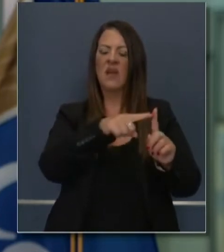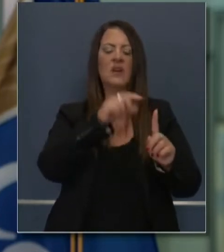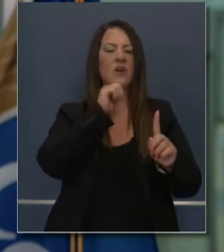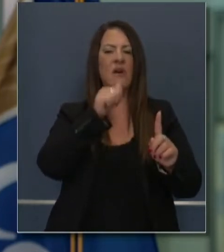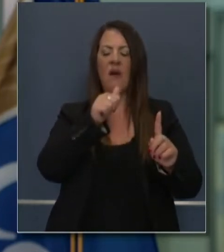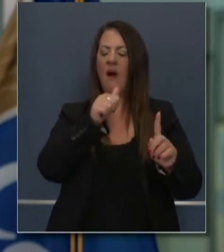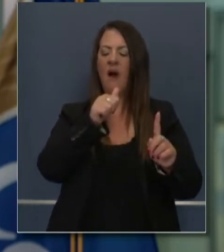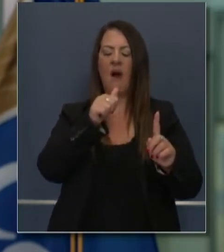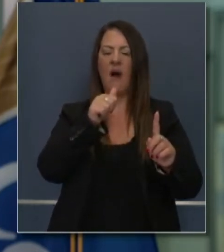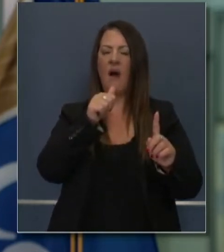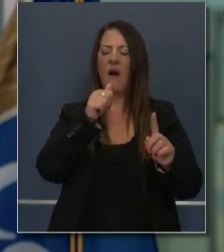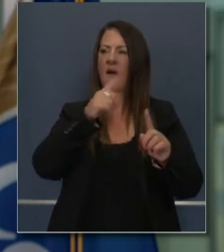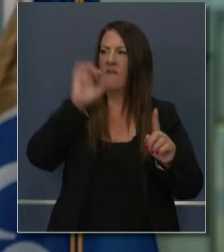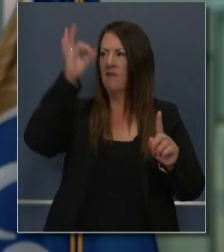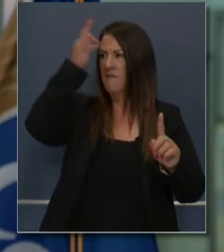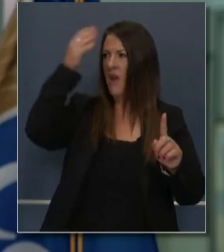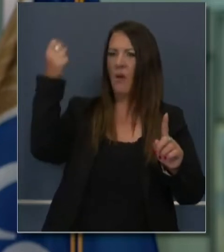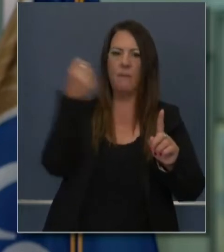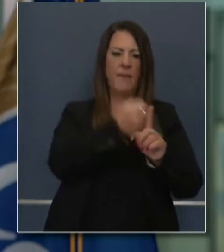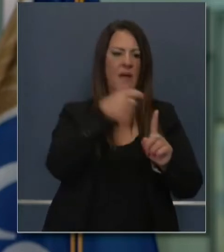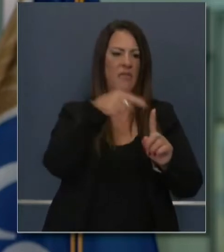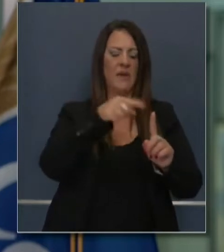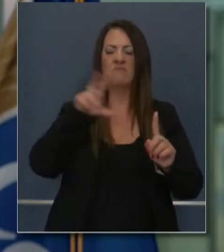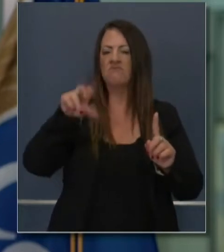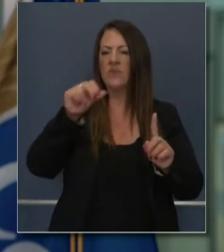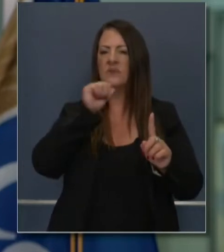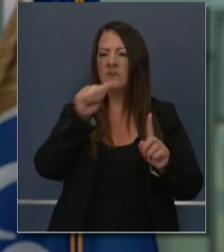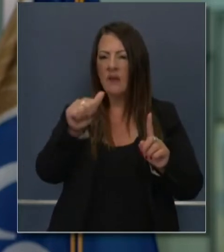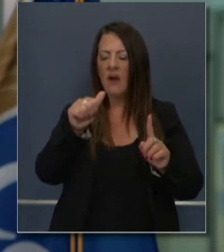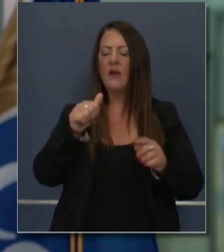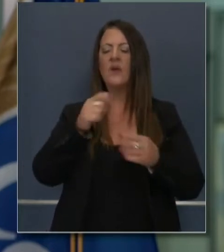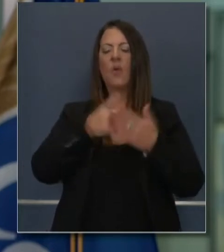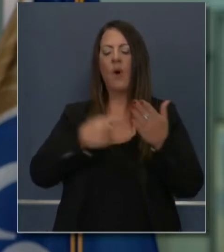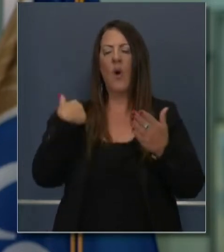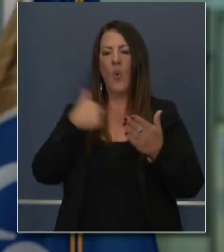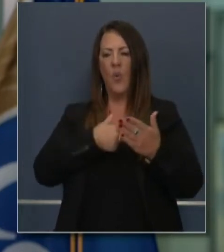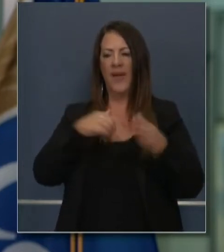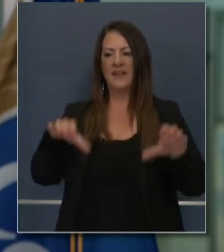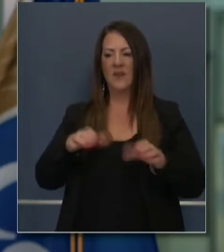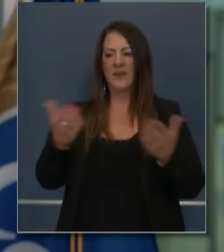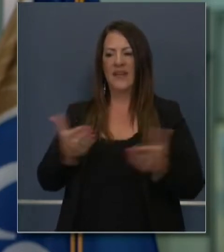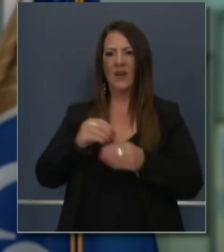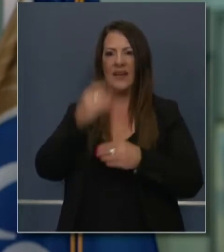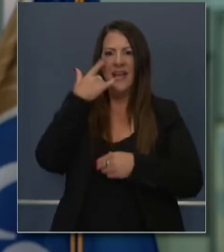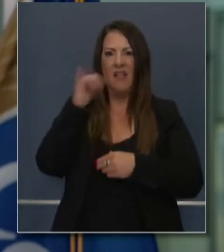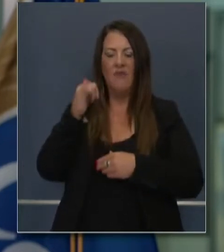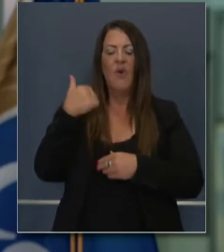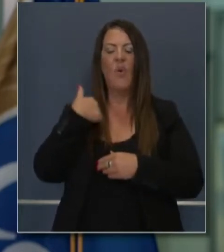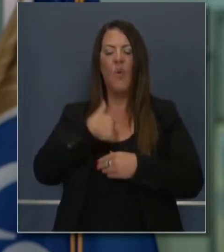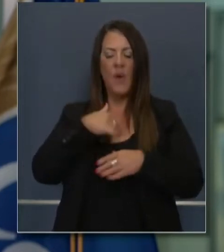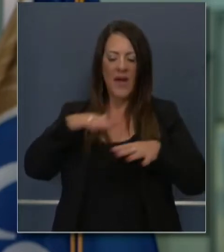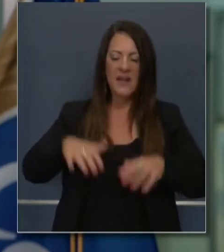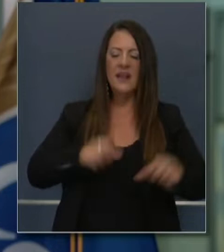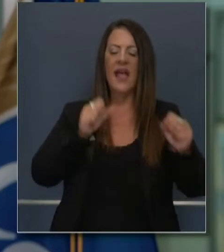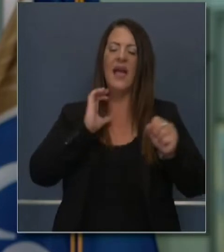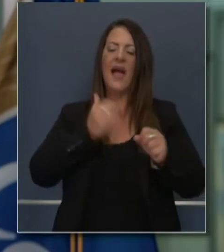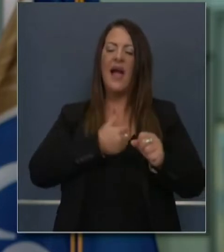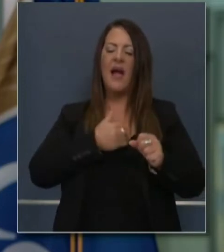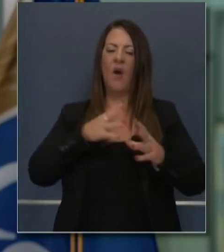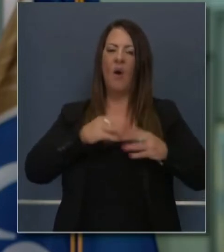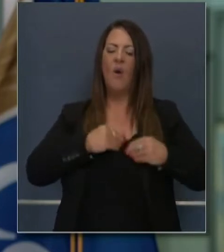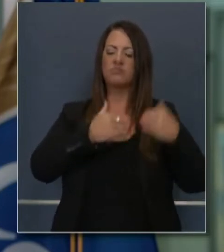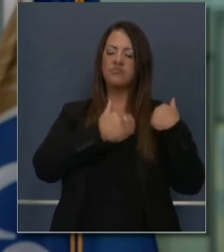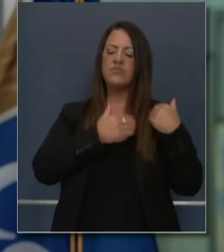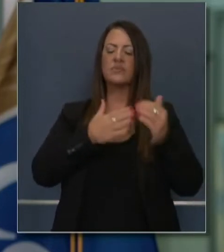federal guidelines that just came out, nor what the state of California is doing. So got to weave through a little bit